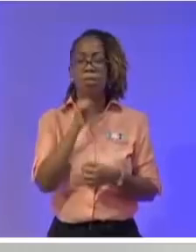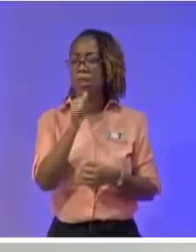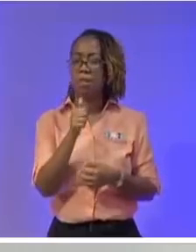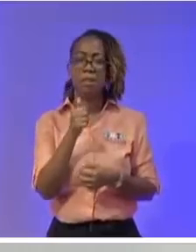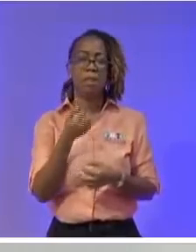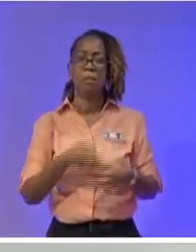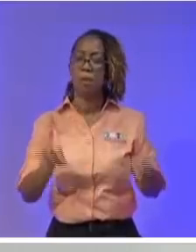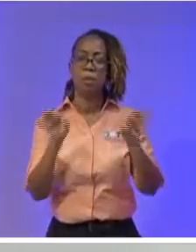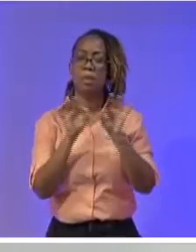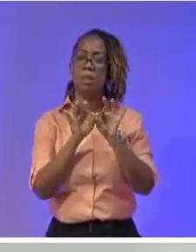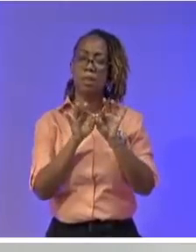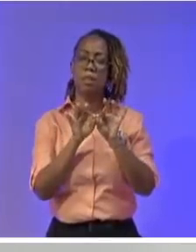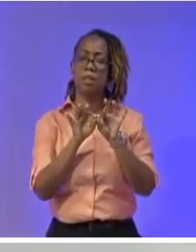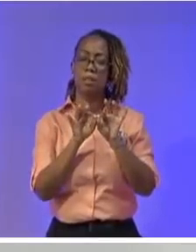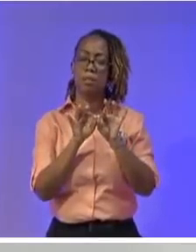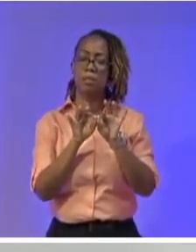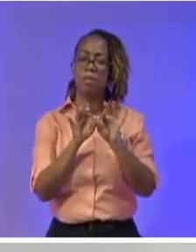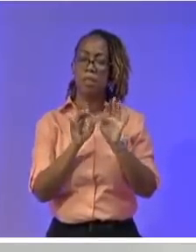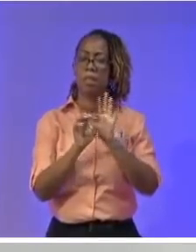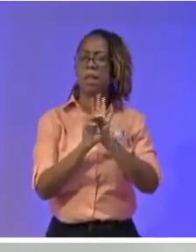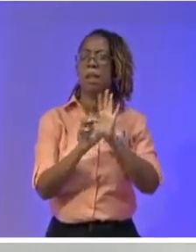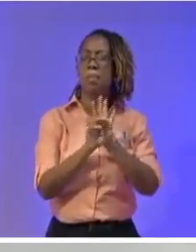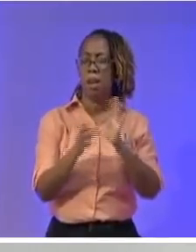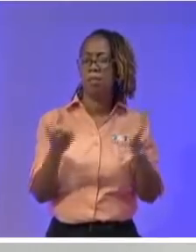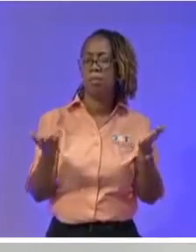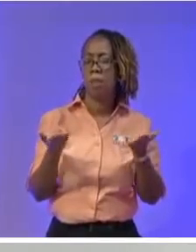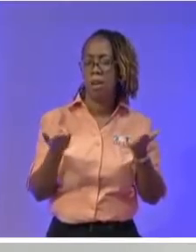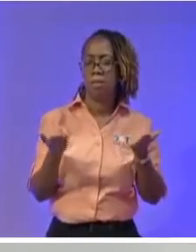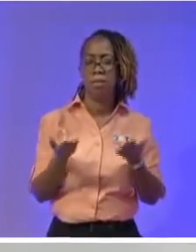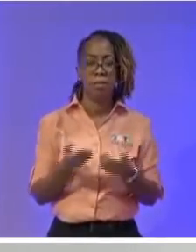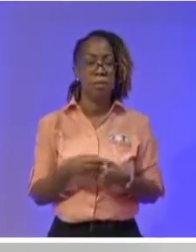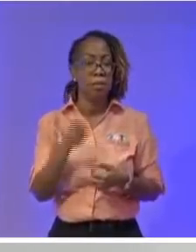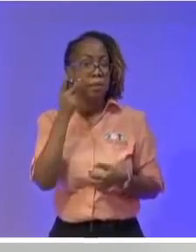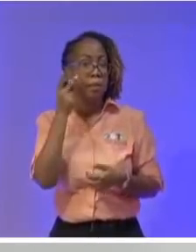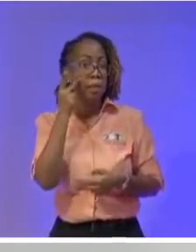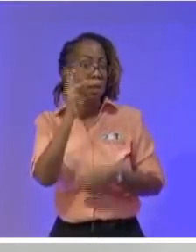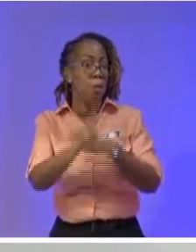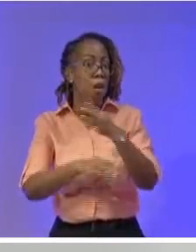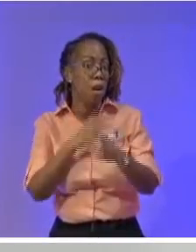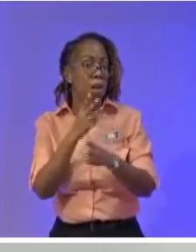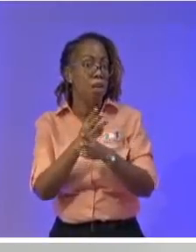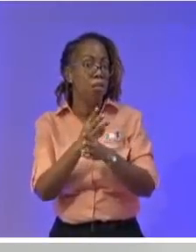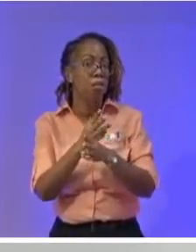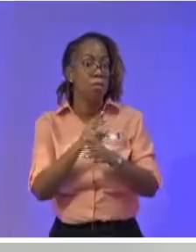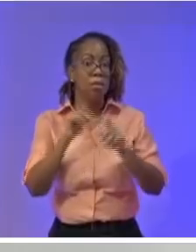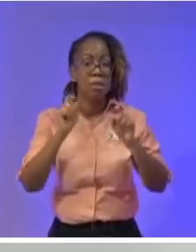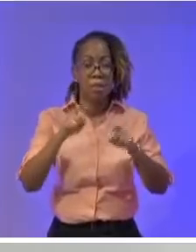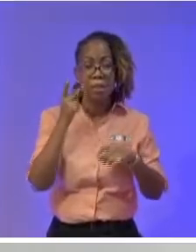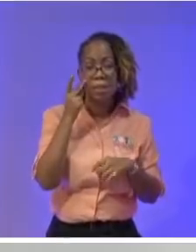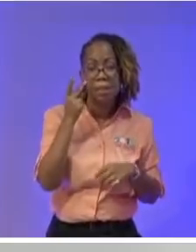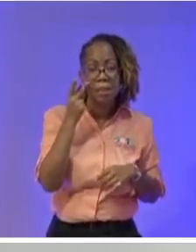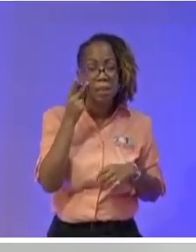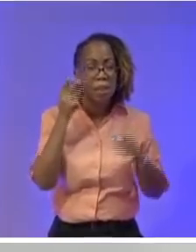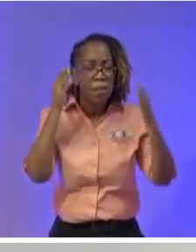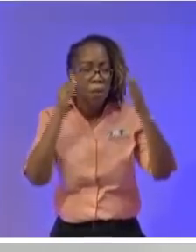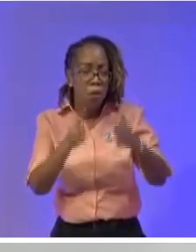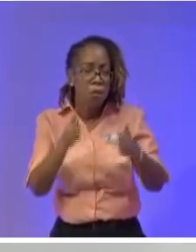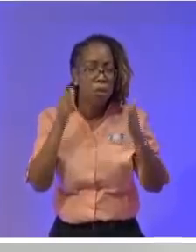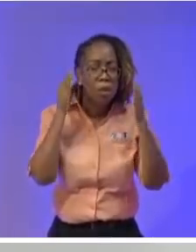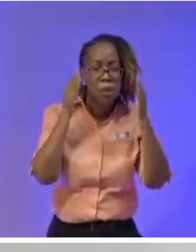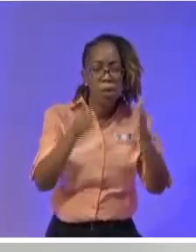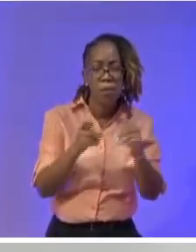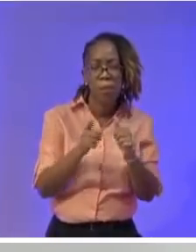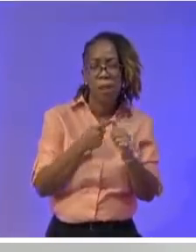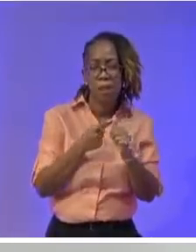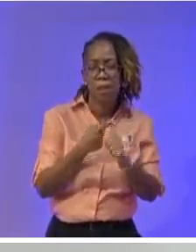For example, and this is worldwide, do we still need to focus on first shots versus what the world